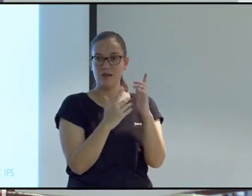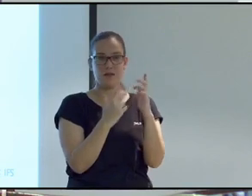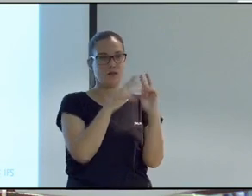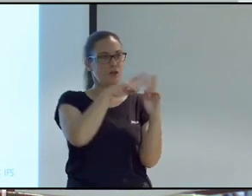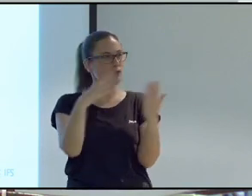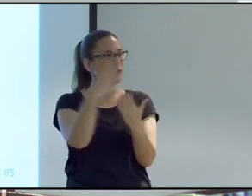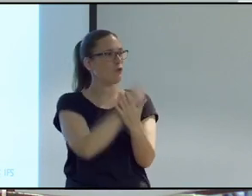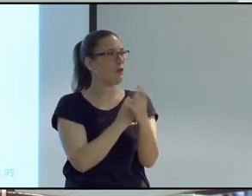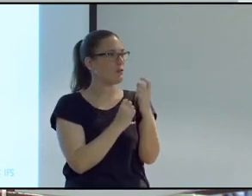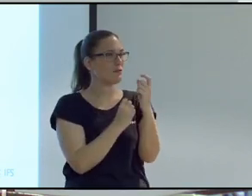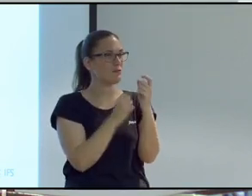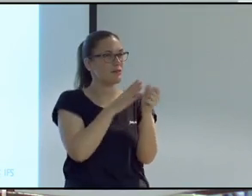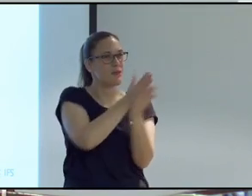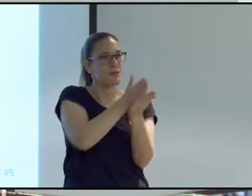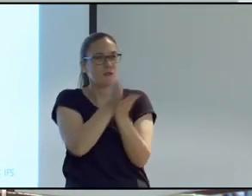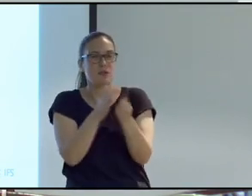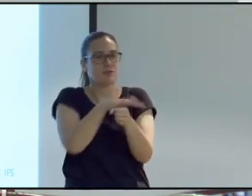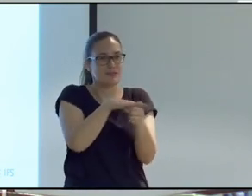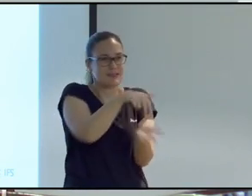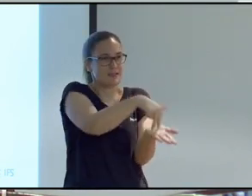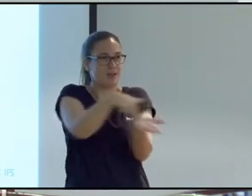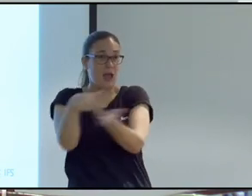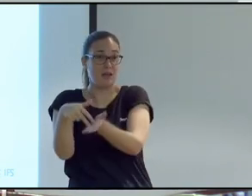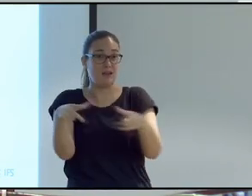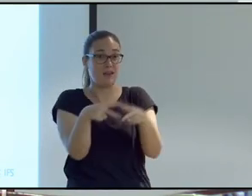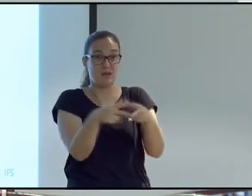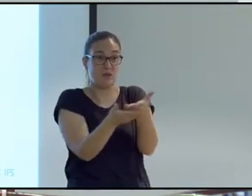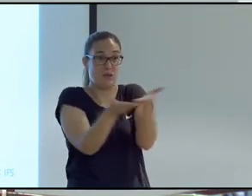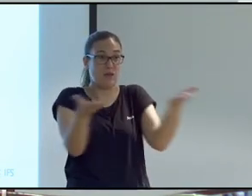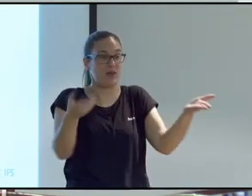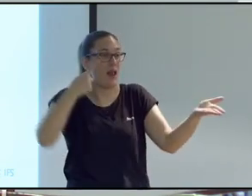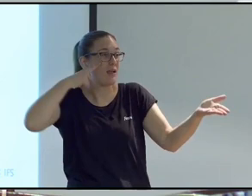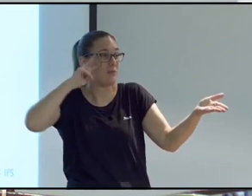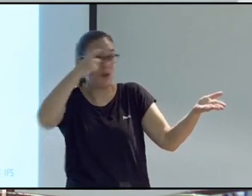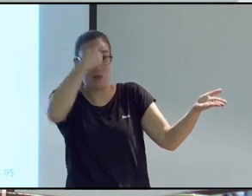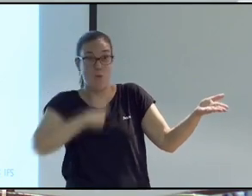functional diversity as something transversal that affects each and every one